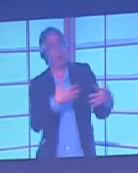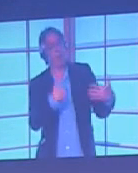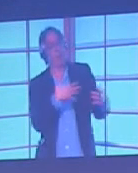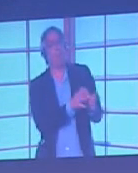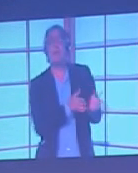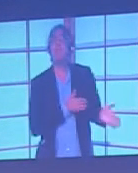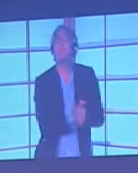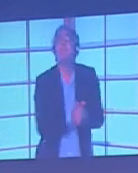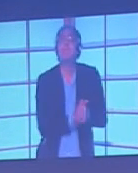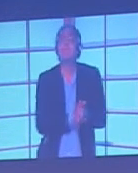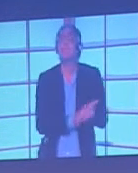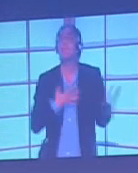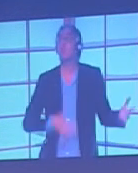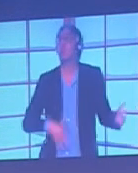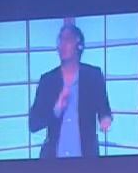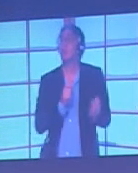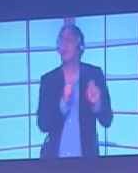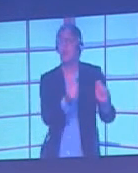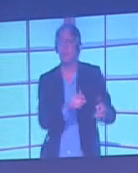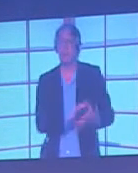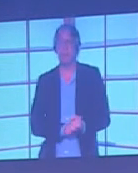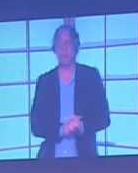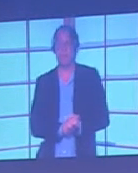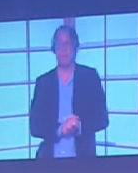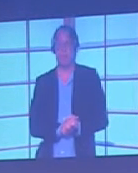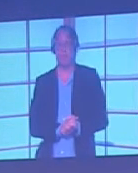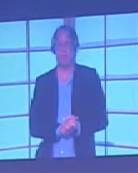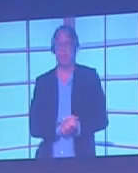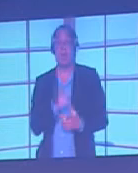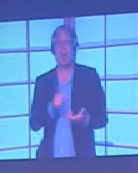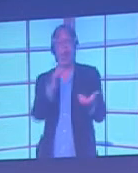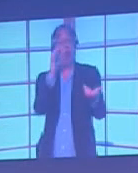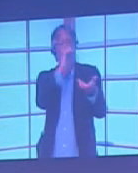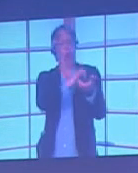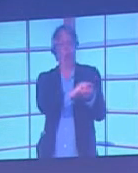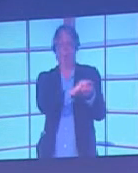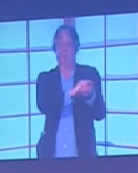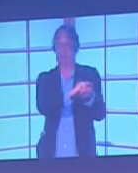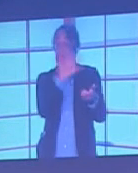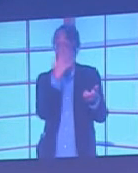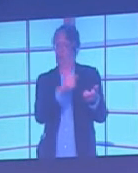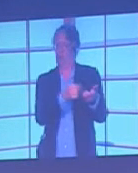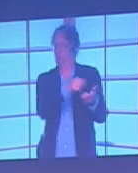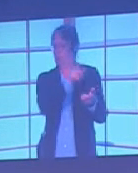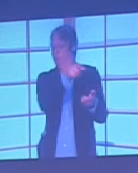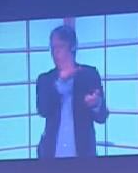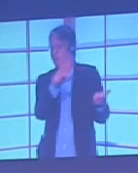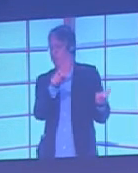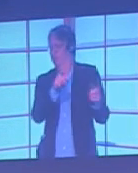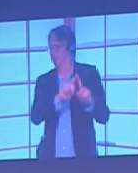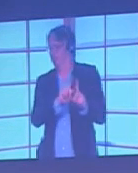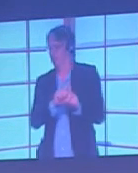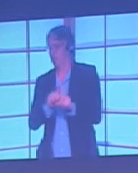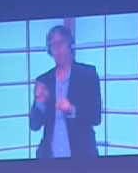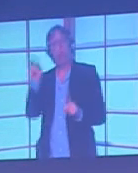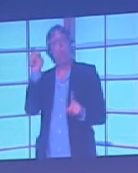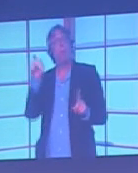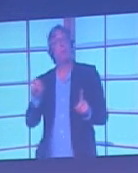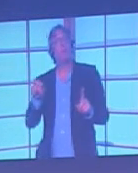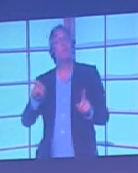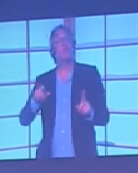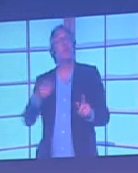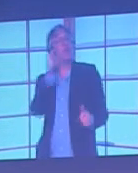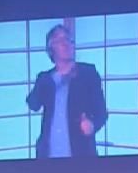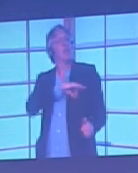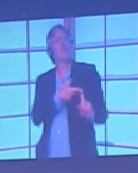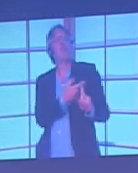In terms of the various stakeholders within the club, the person is employed by the club. Now, in some lower league